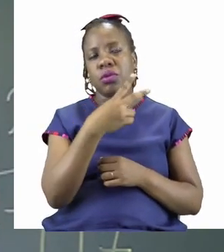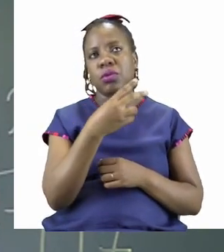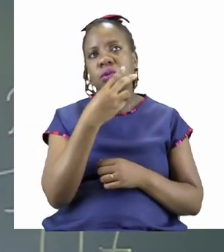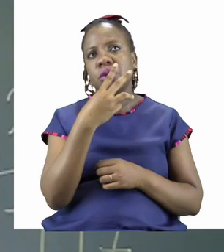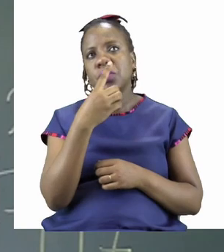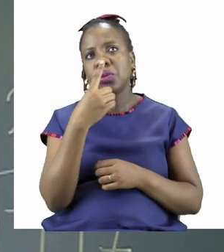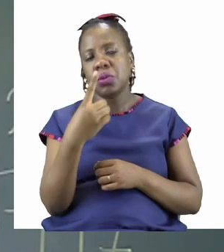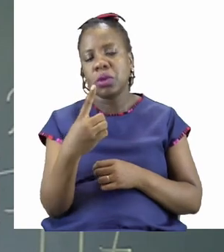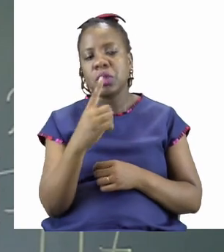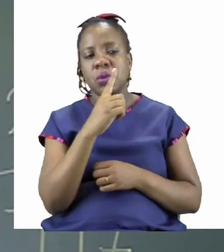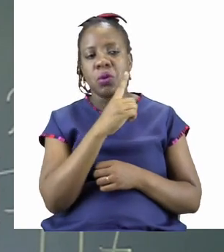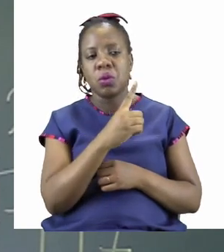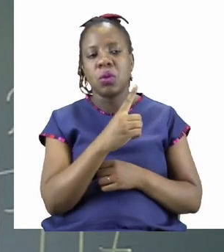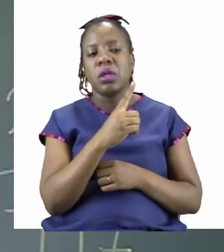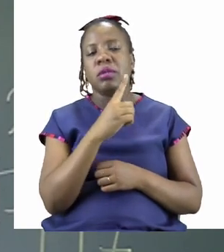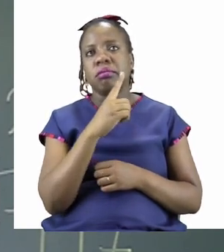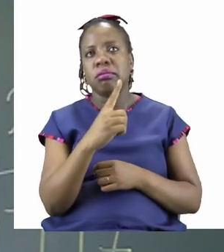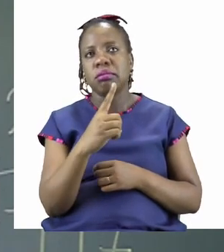117 and